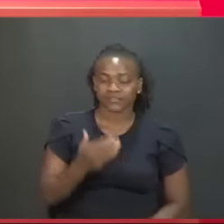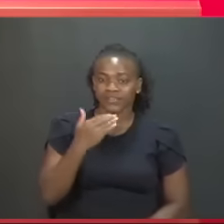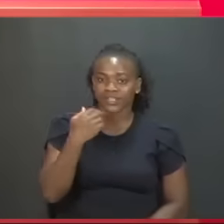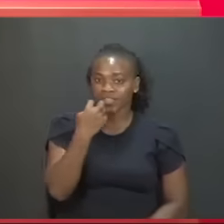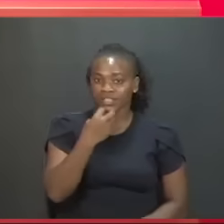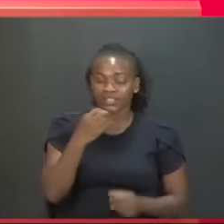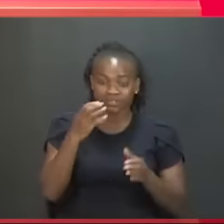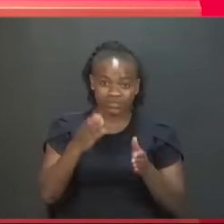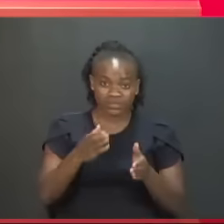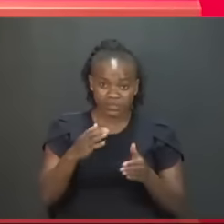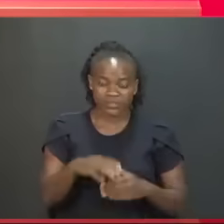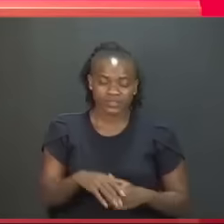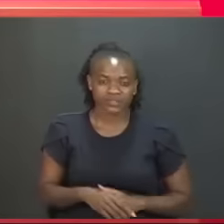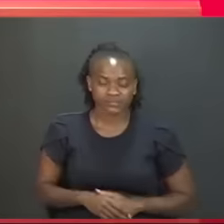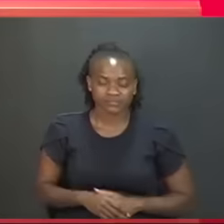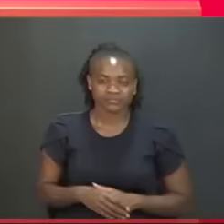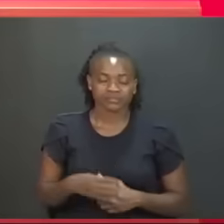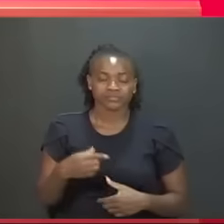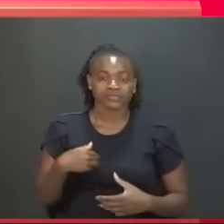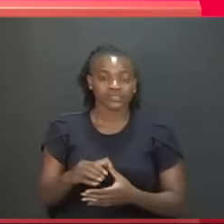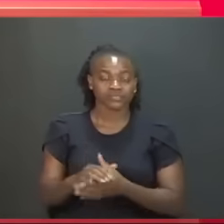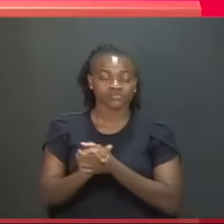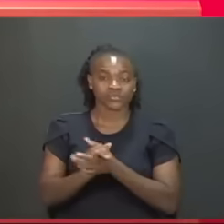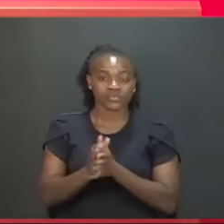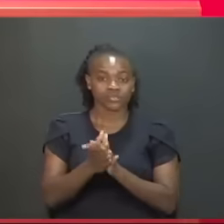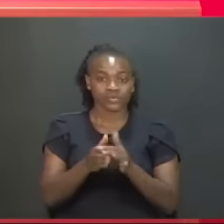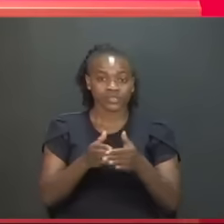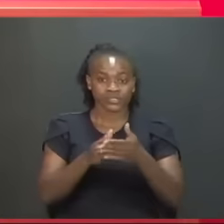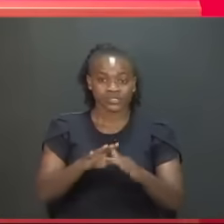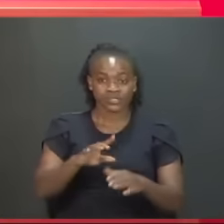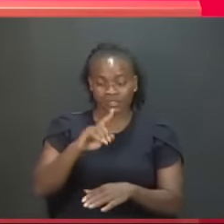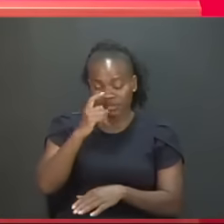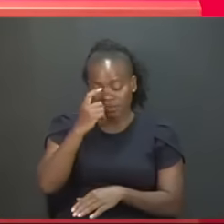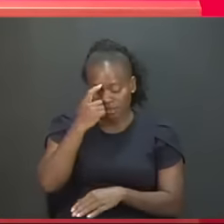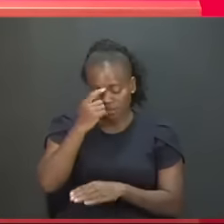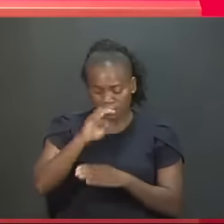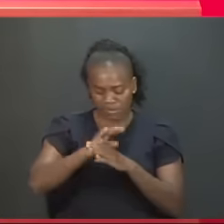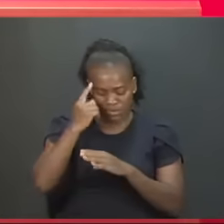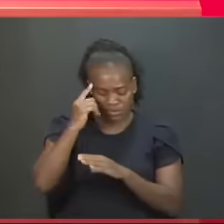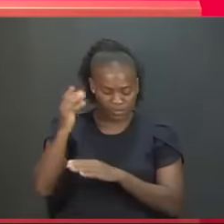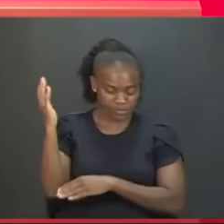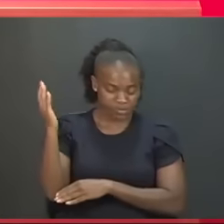me commend the Leader of the House for the presentation.